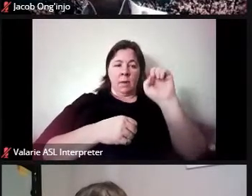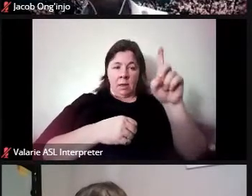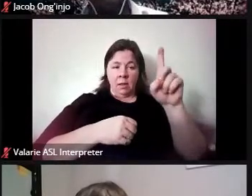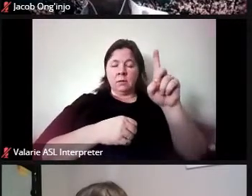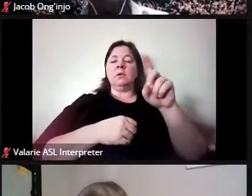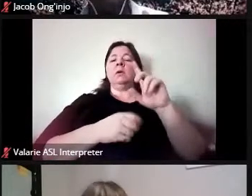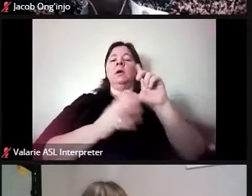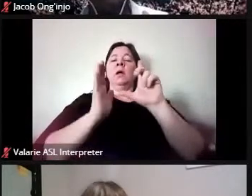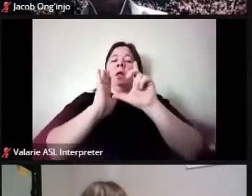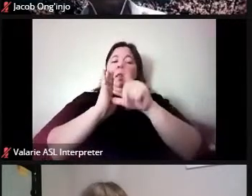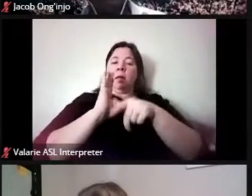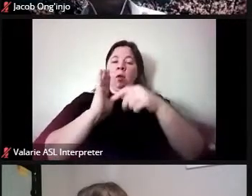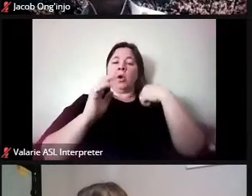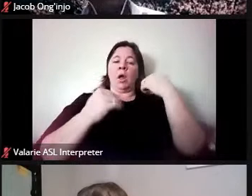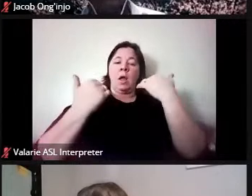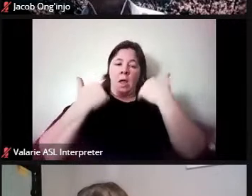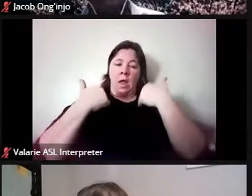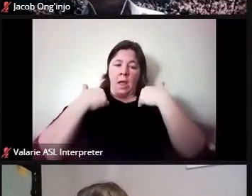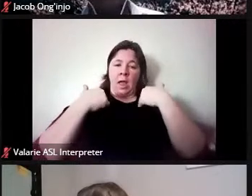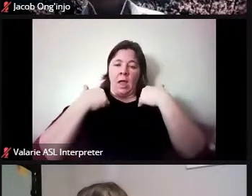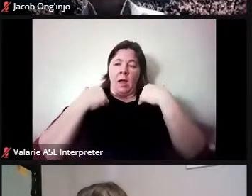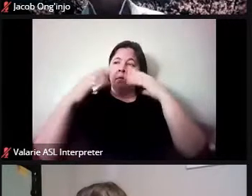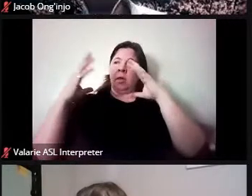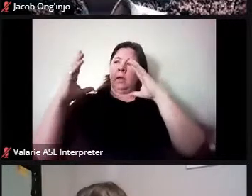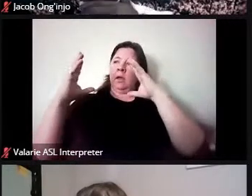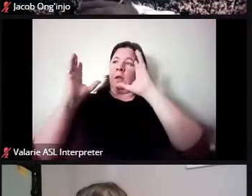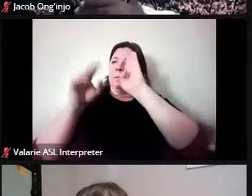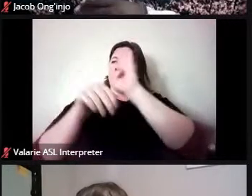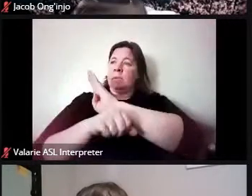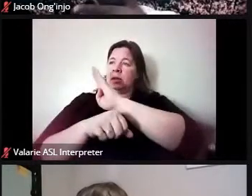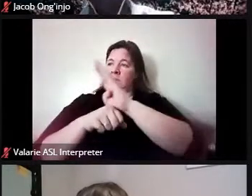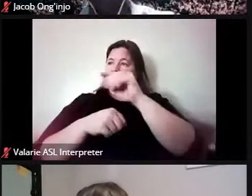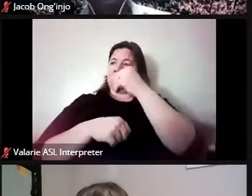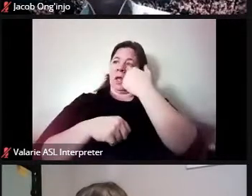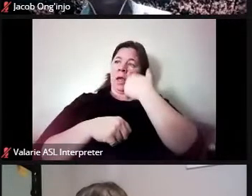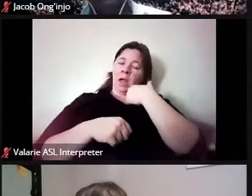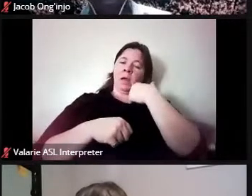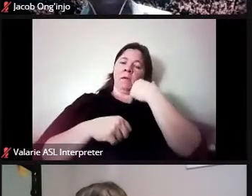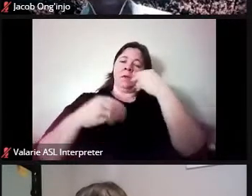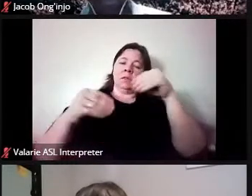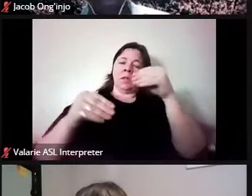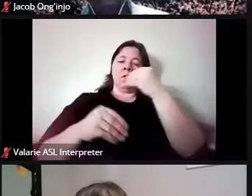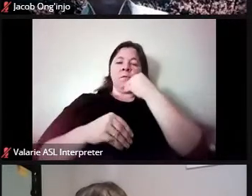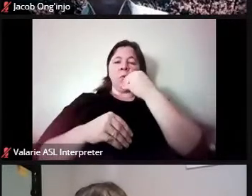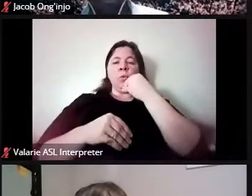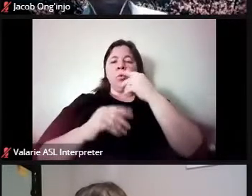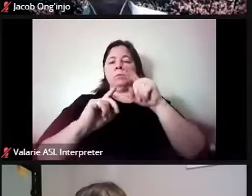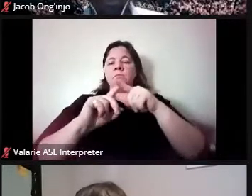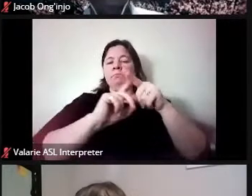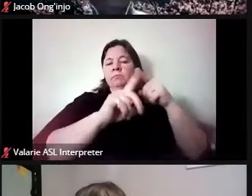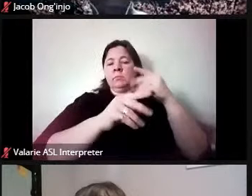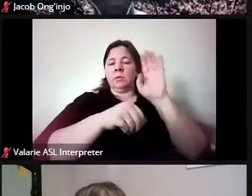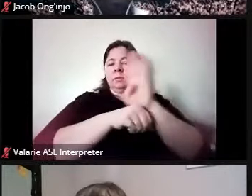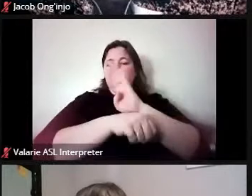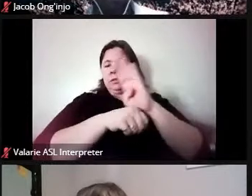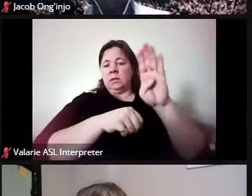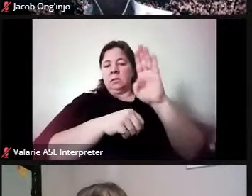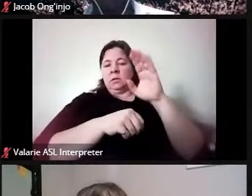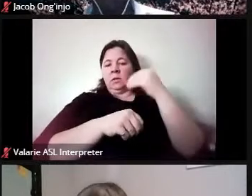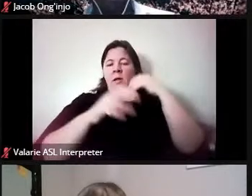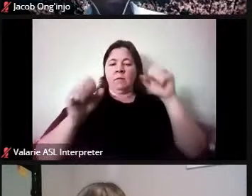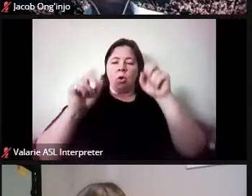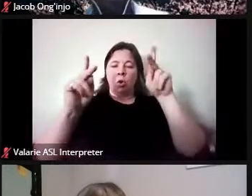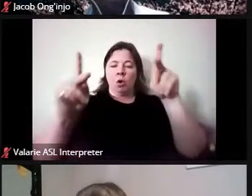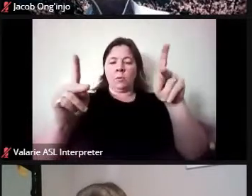and I was having my construction business in India, as well as I was having some other